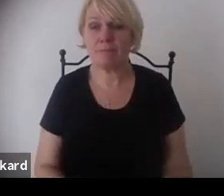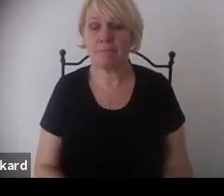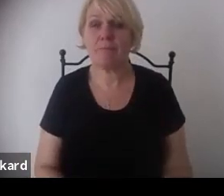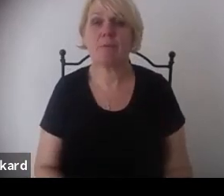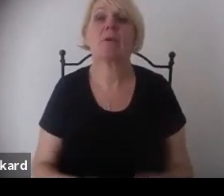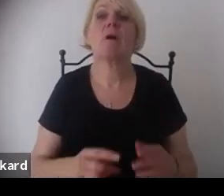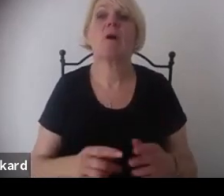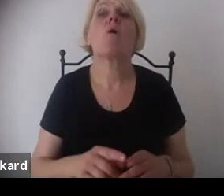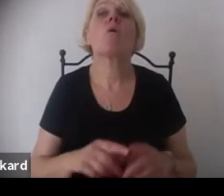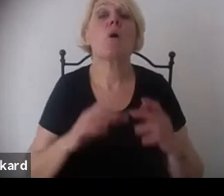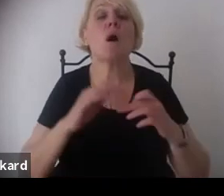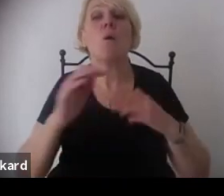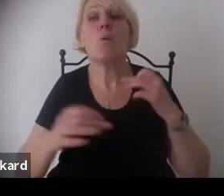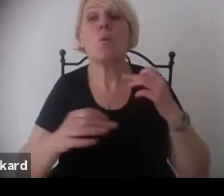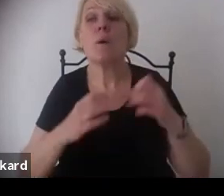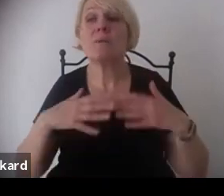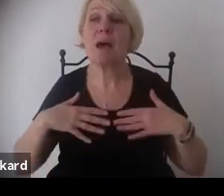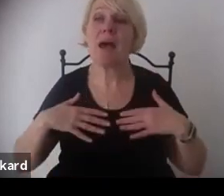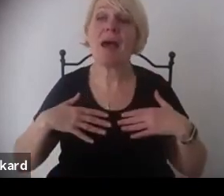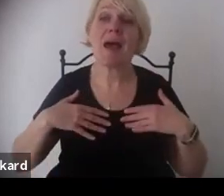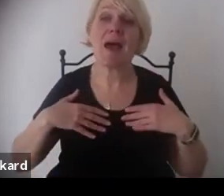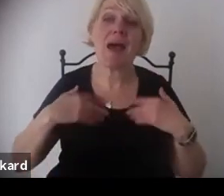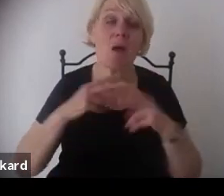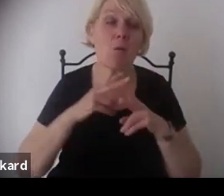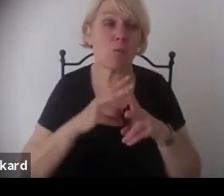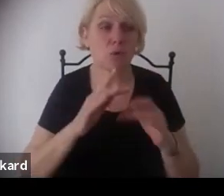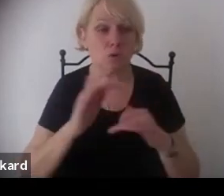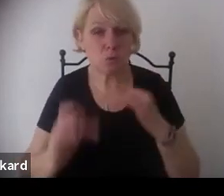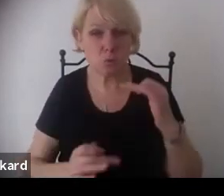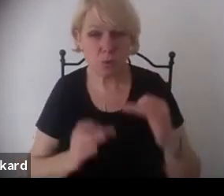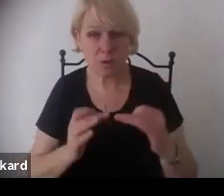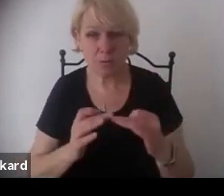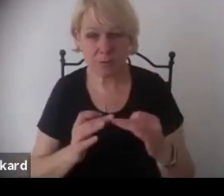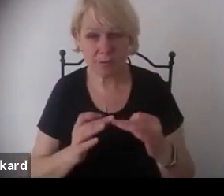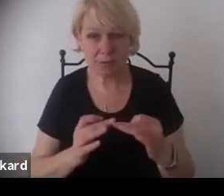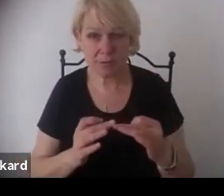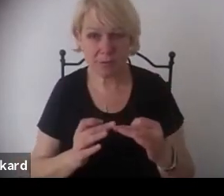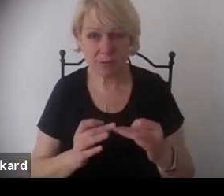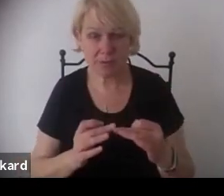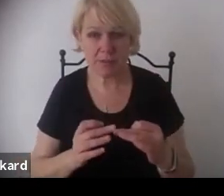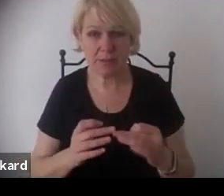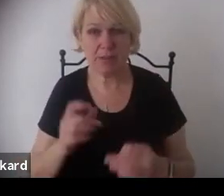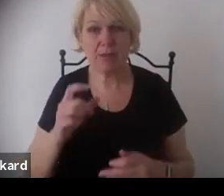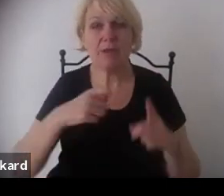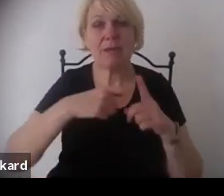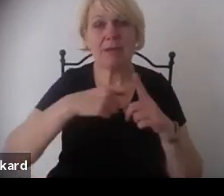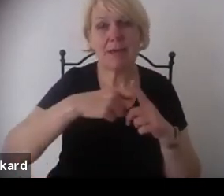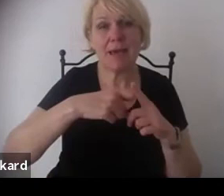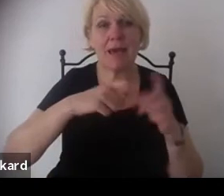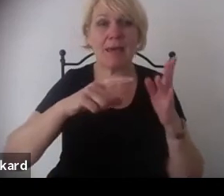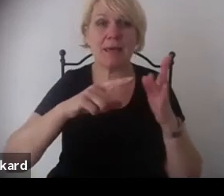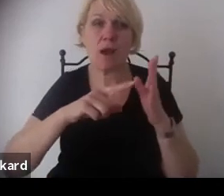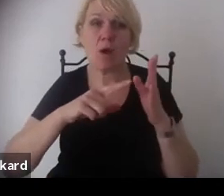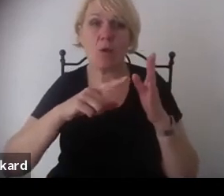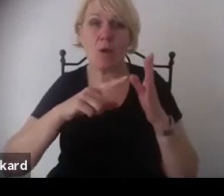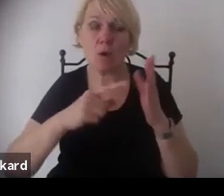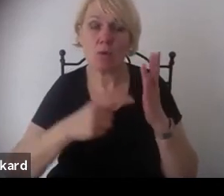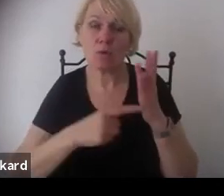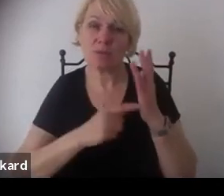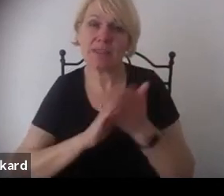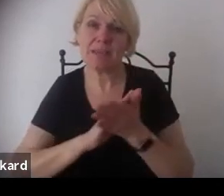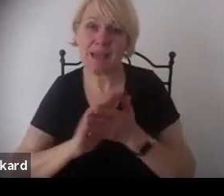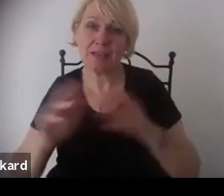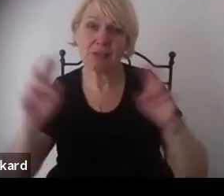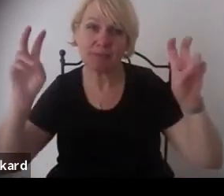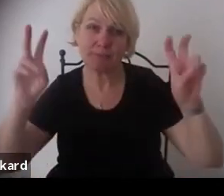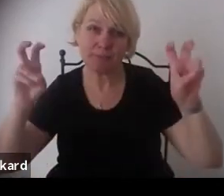Healthwatch, we've got access to, I think, an app and a group called Kooth, Kooth, and they